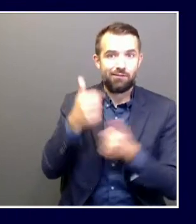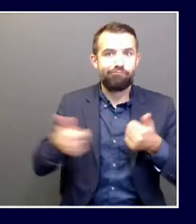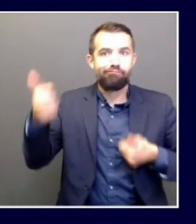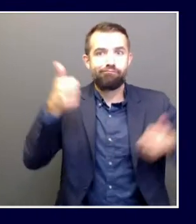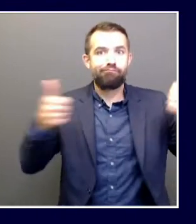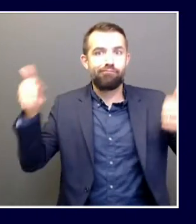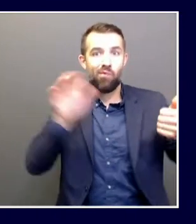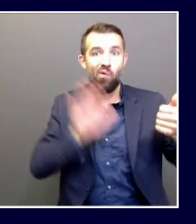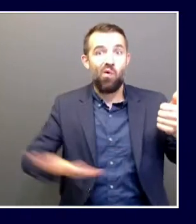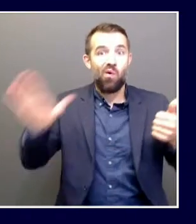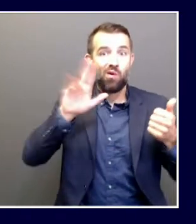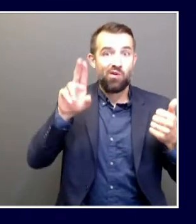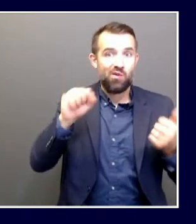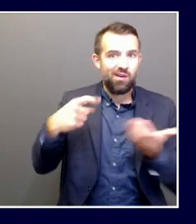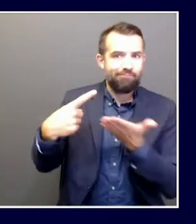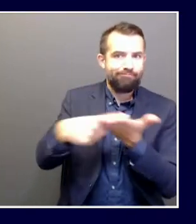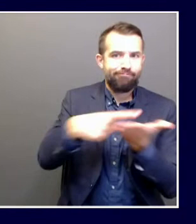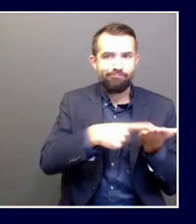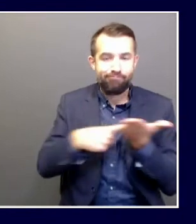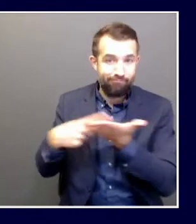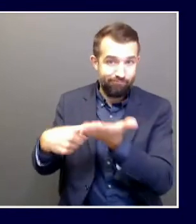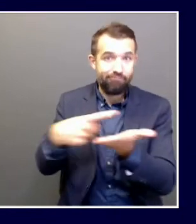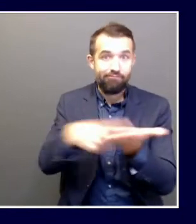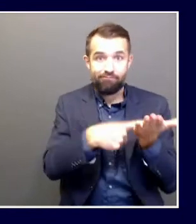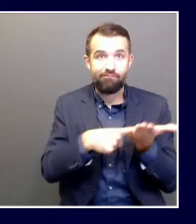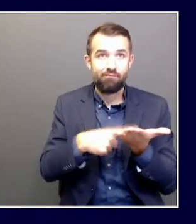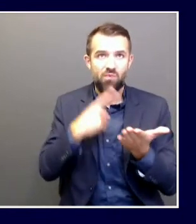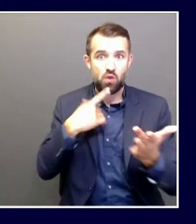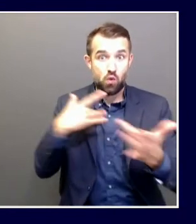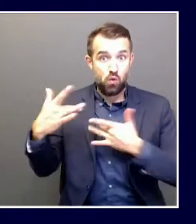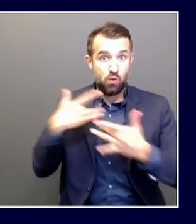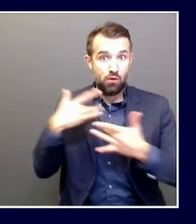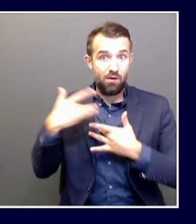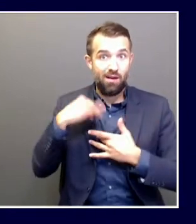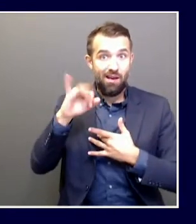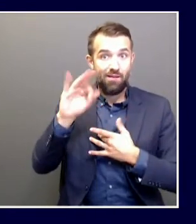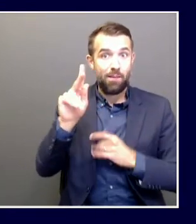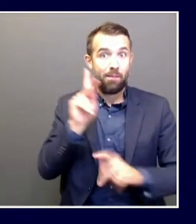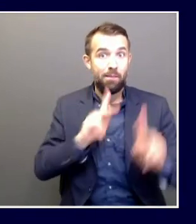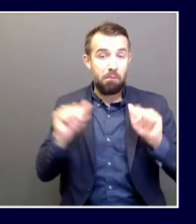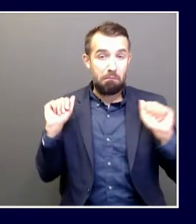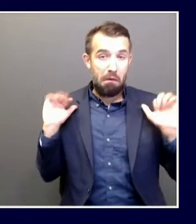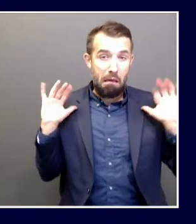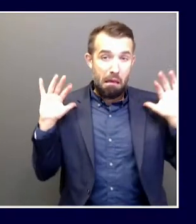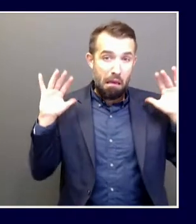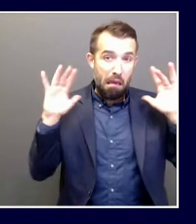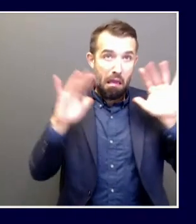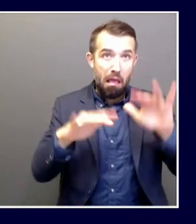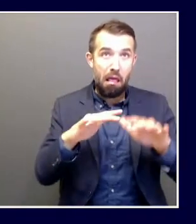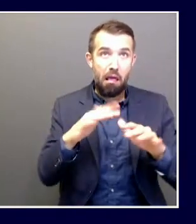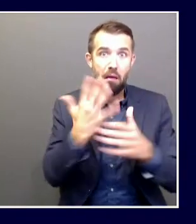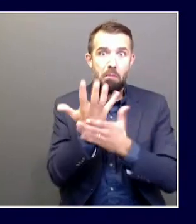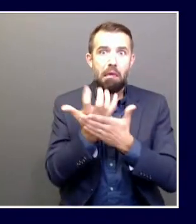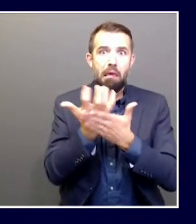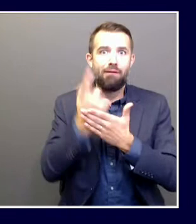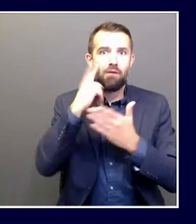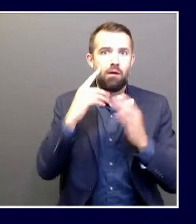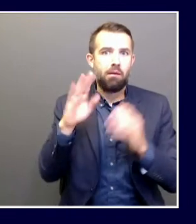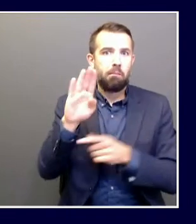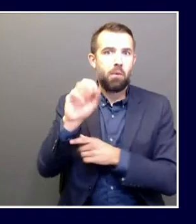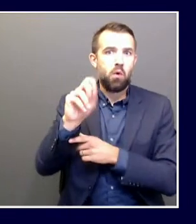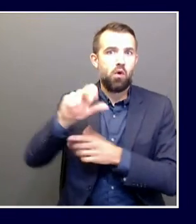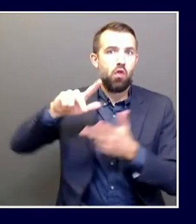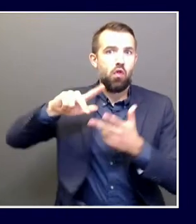there could be a crowding out effect. And I wanted to see whether that could be happening in Maine. And thankfully, we're not seeing it in the